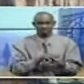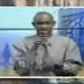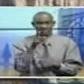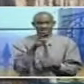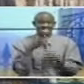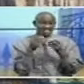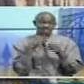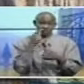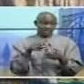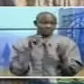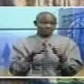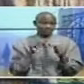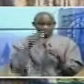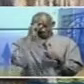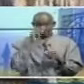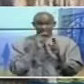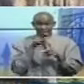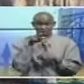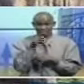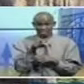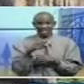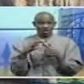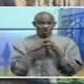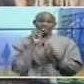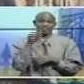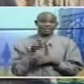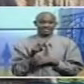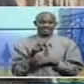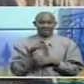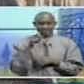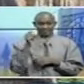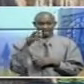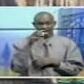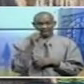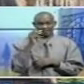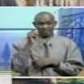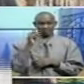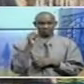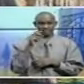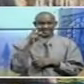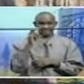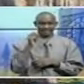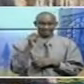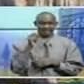interesting to see how the government will respond to the COD coalition's demands. Patrick Amimo, KTN, Nairobi.